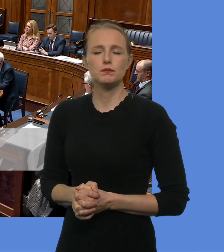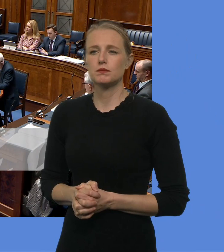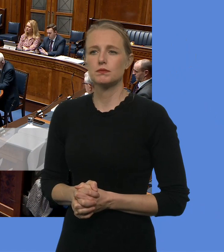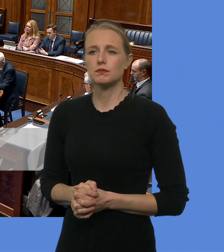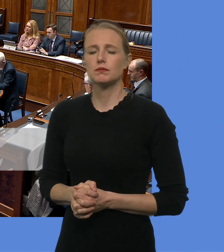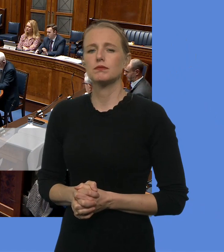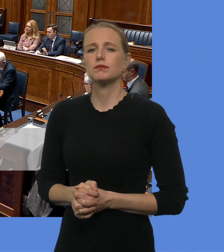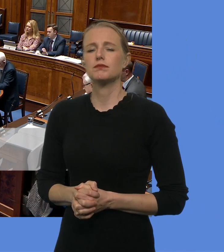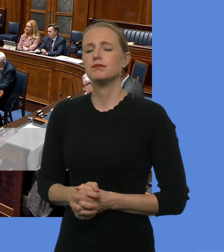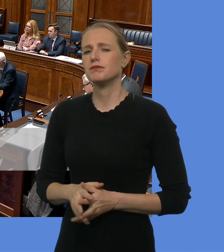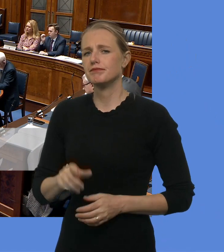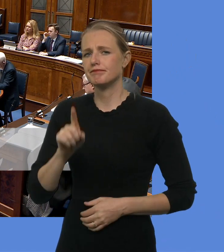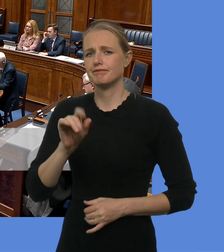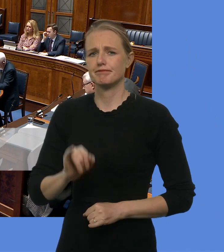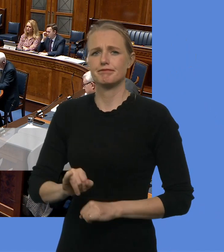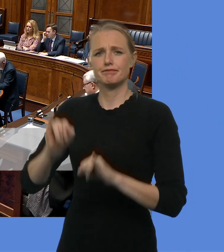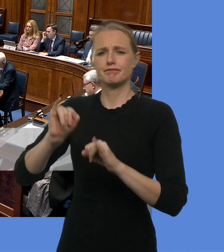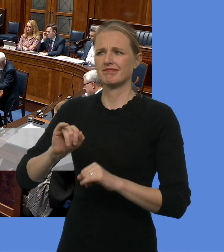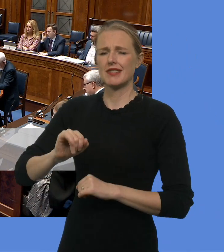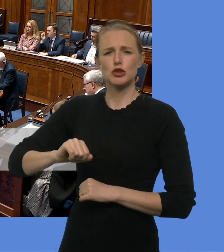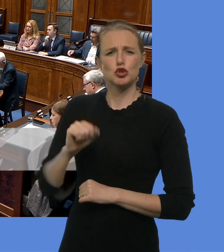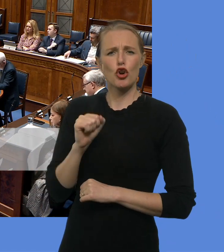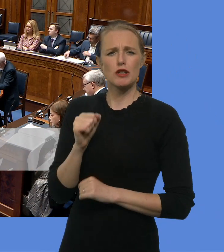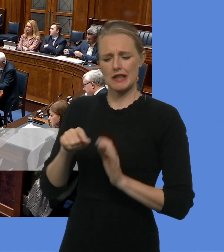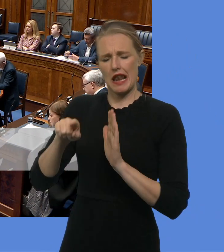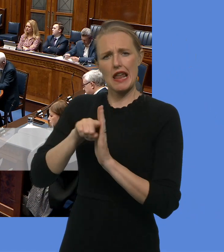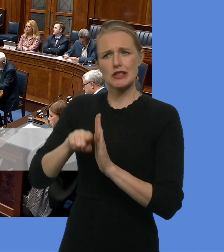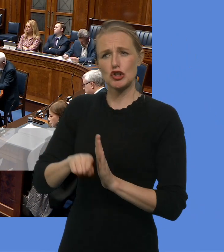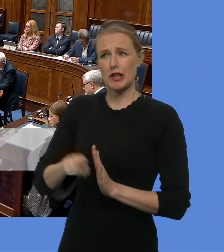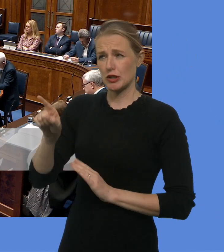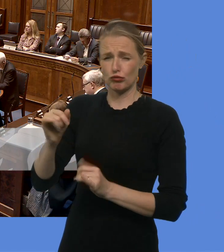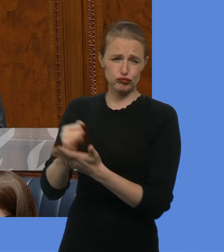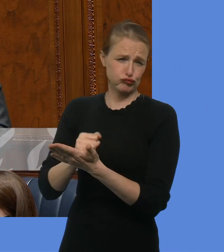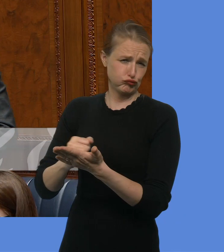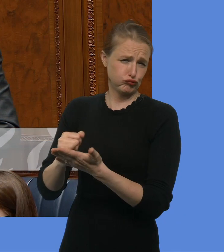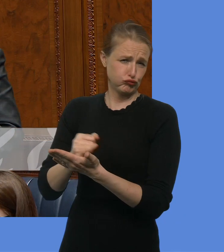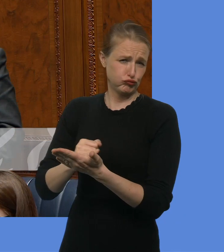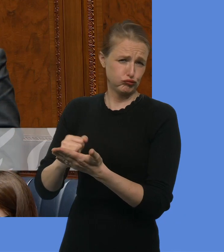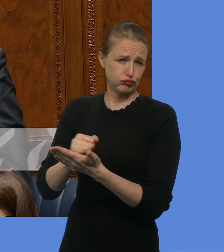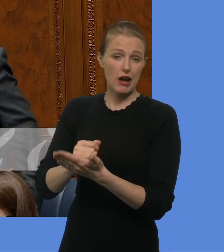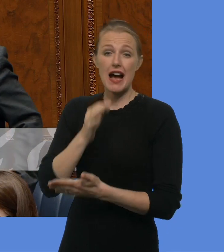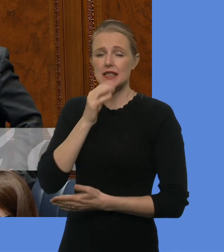Following the disastrous Scottish legislation, can the Minister be clear, not evasive,